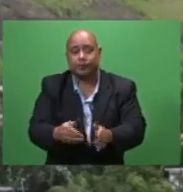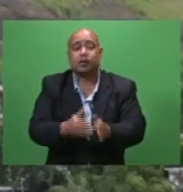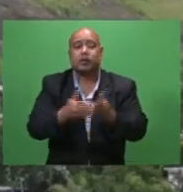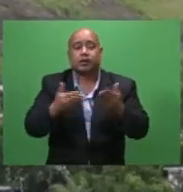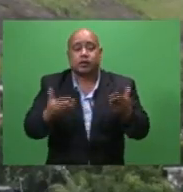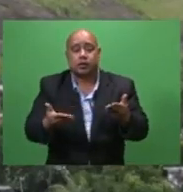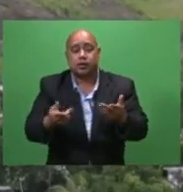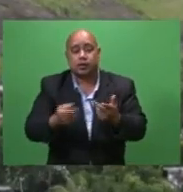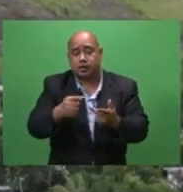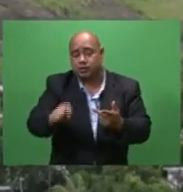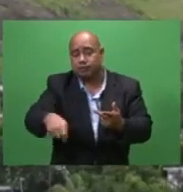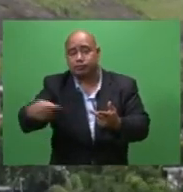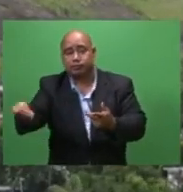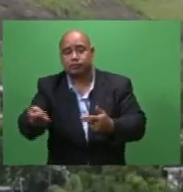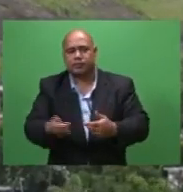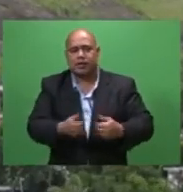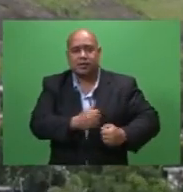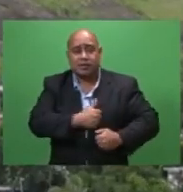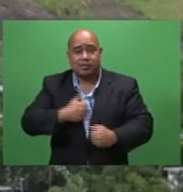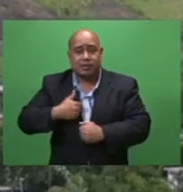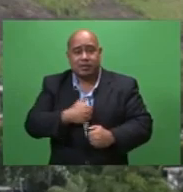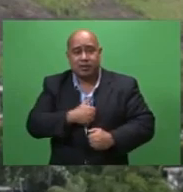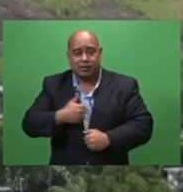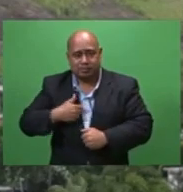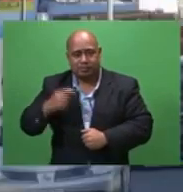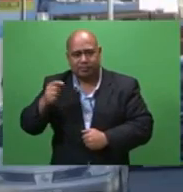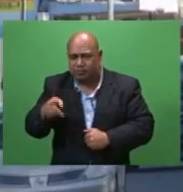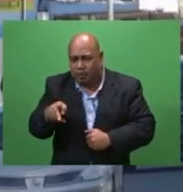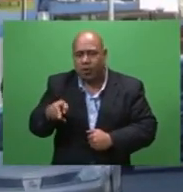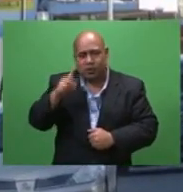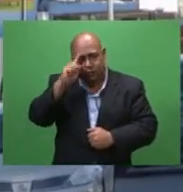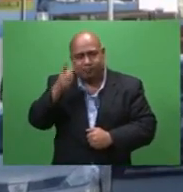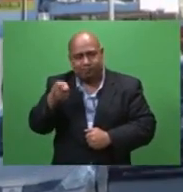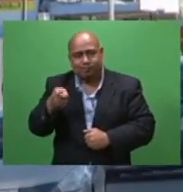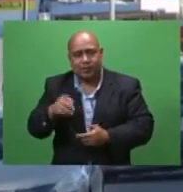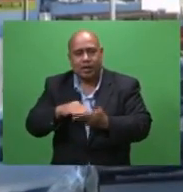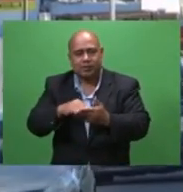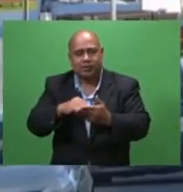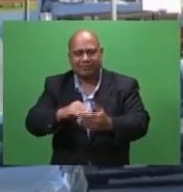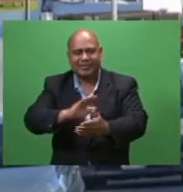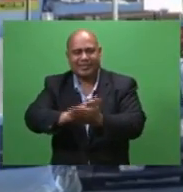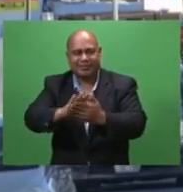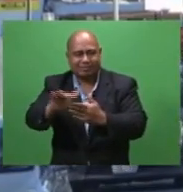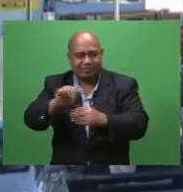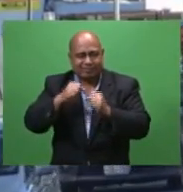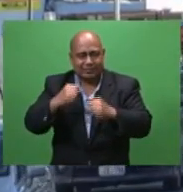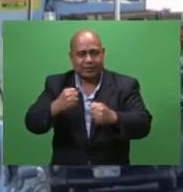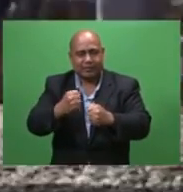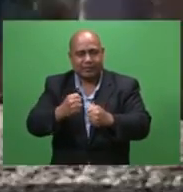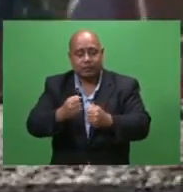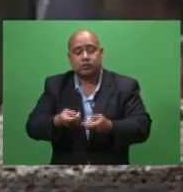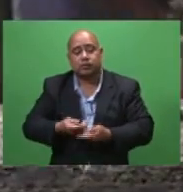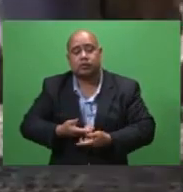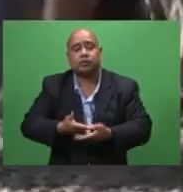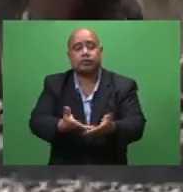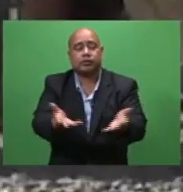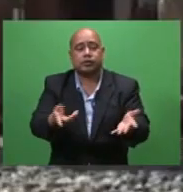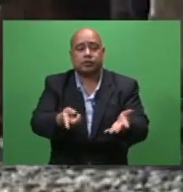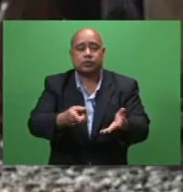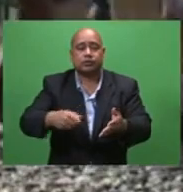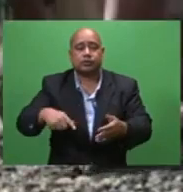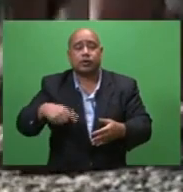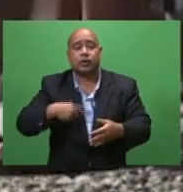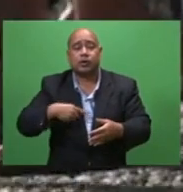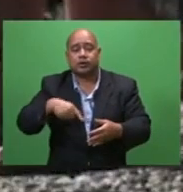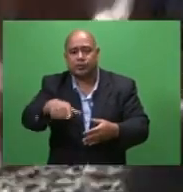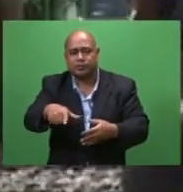RFMF. A nationwide cleanup campaign is also underway in response to the communicable diseases as well as to counter dengue